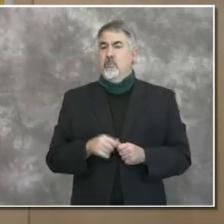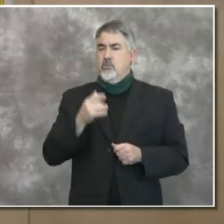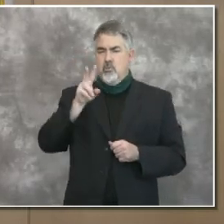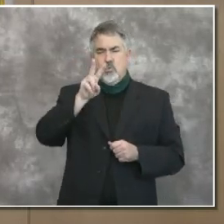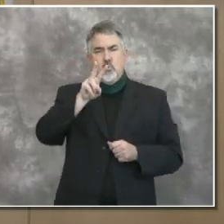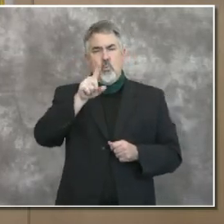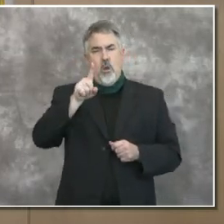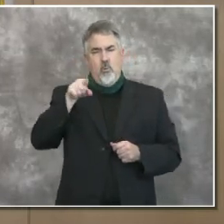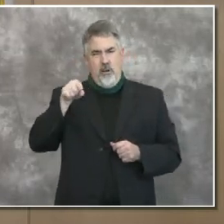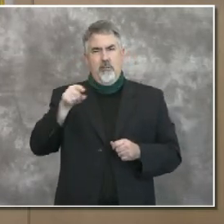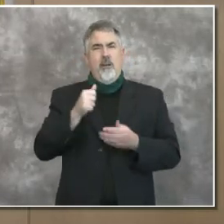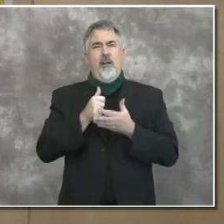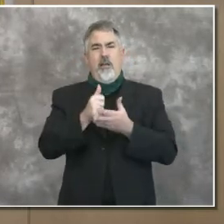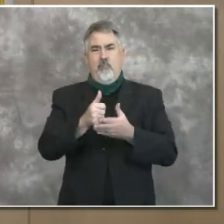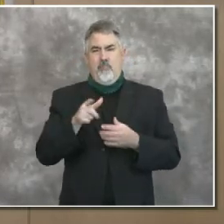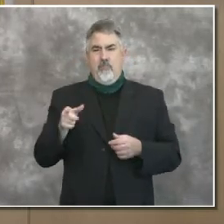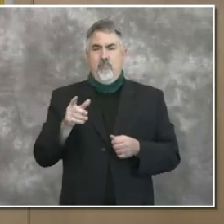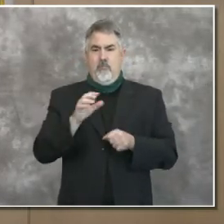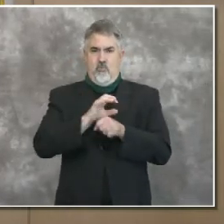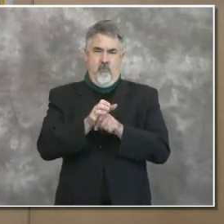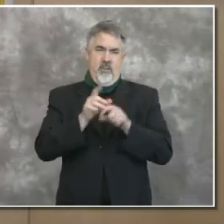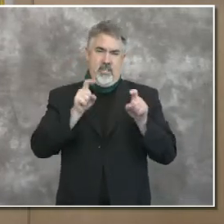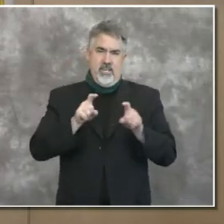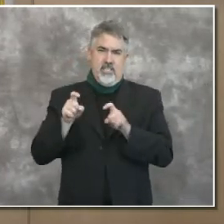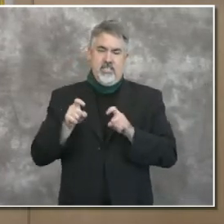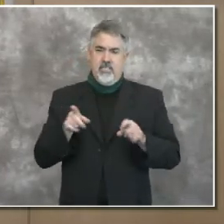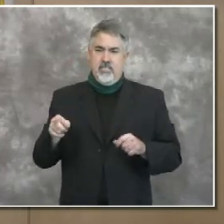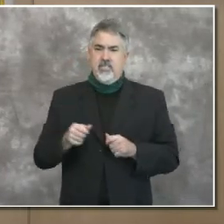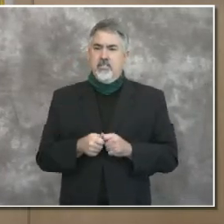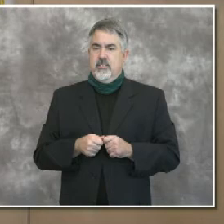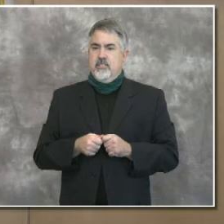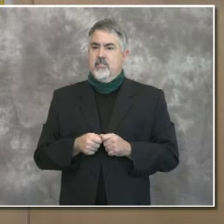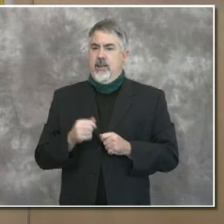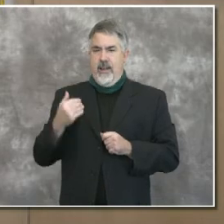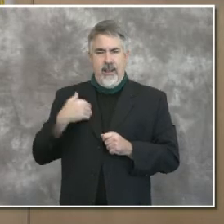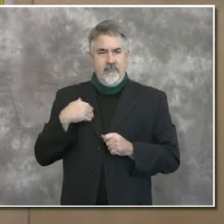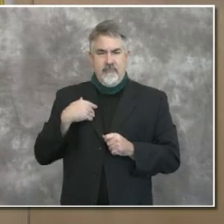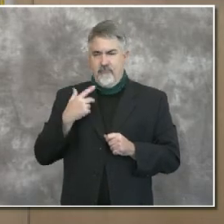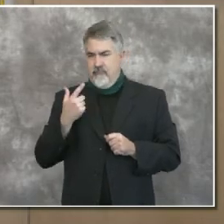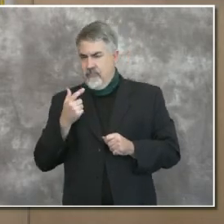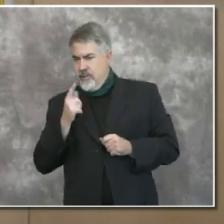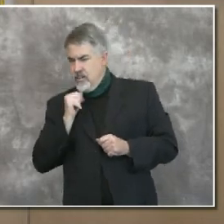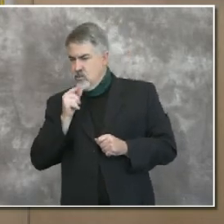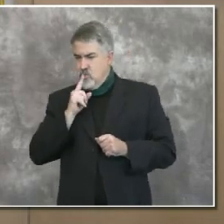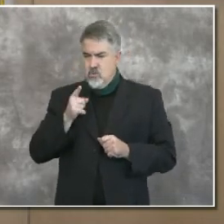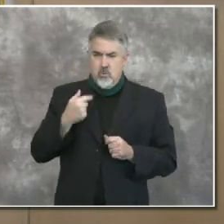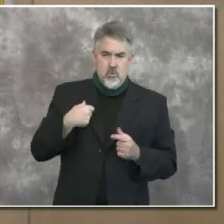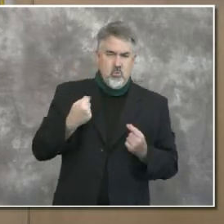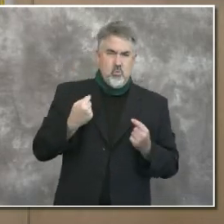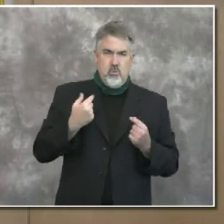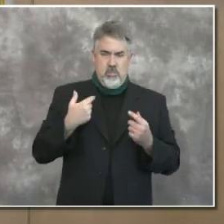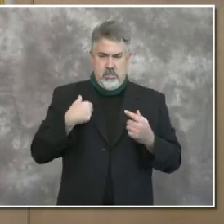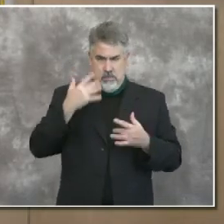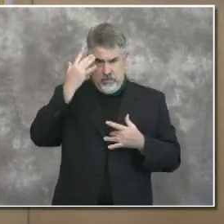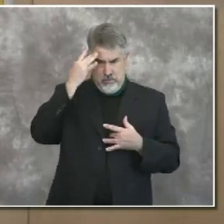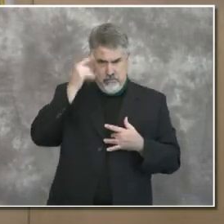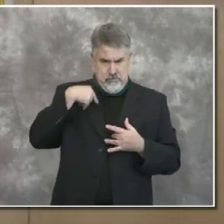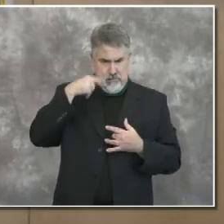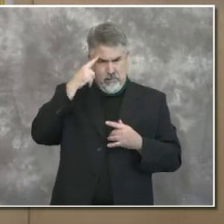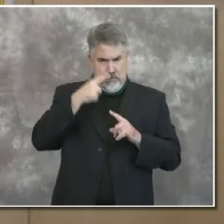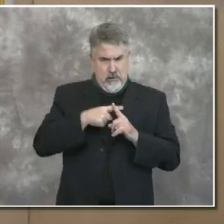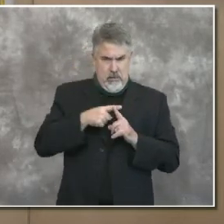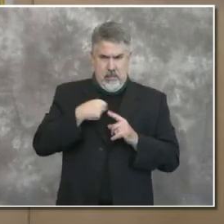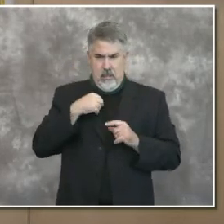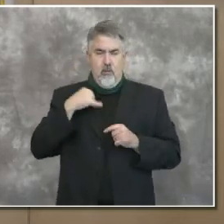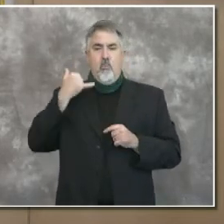talking about the COVID testing. Importance if they have any of the issues or symptoms that Dr. Wooten talked about in the categories, that